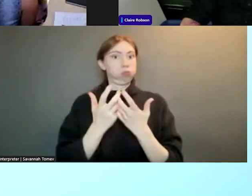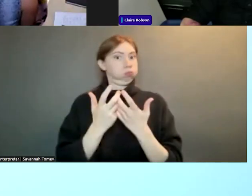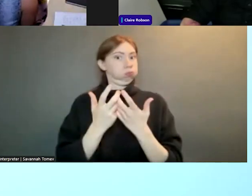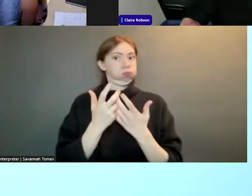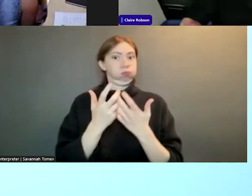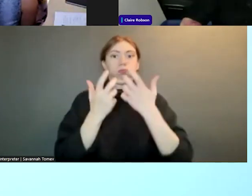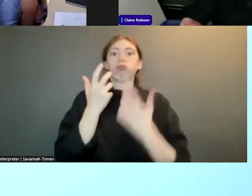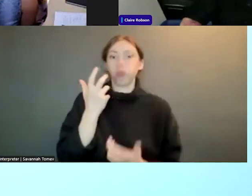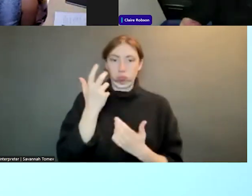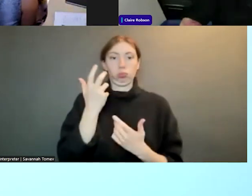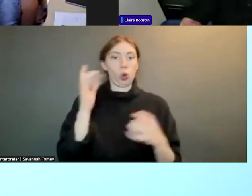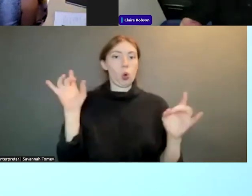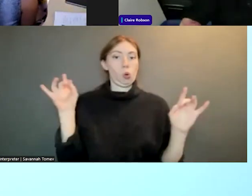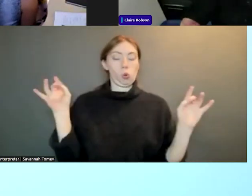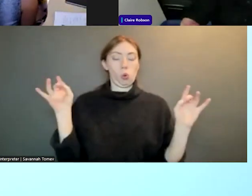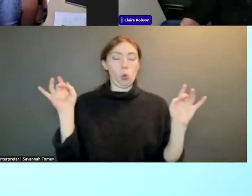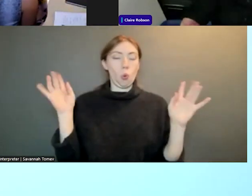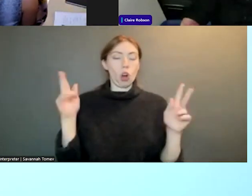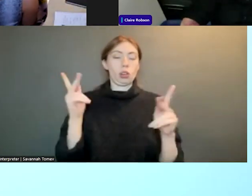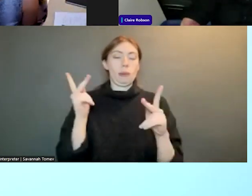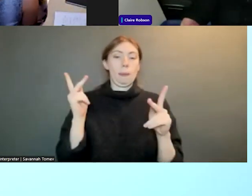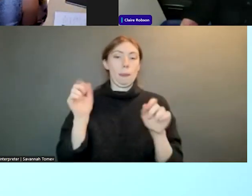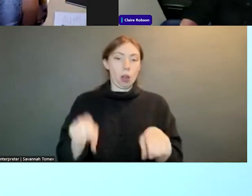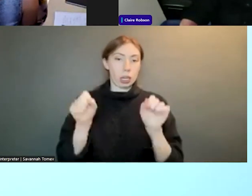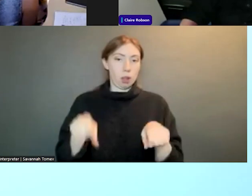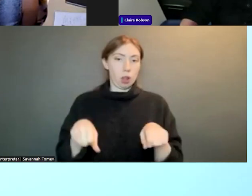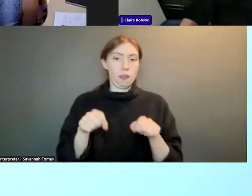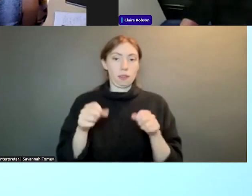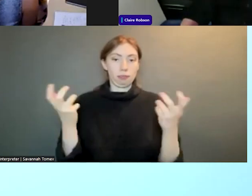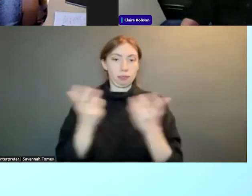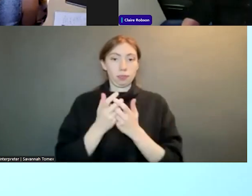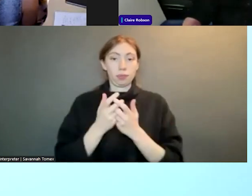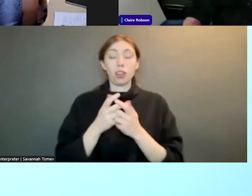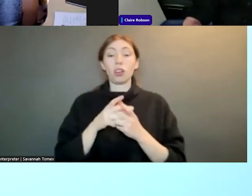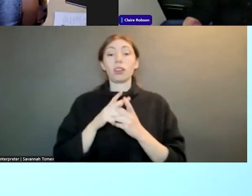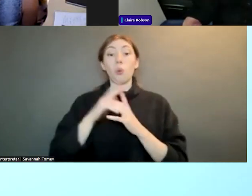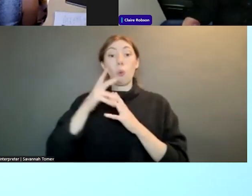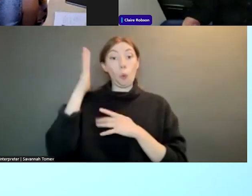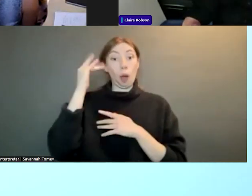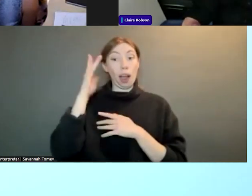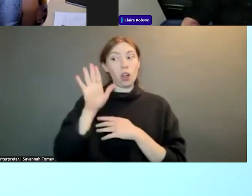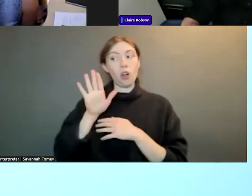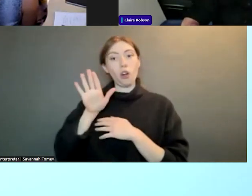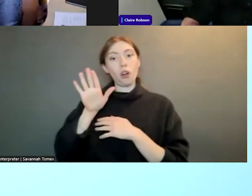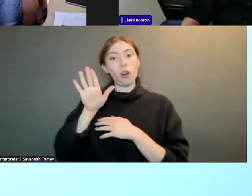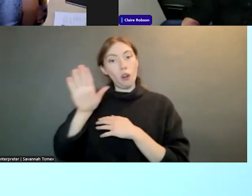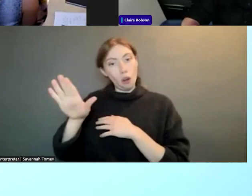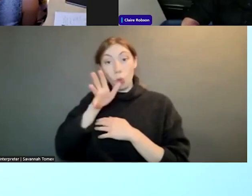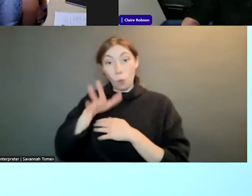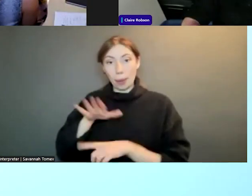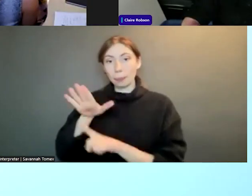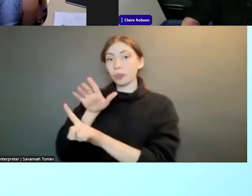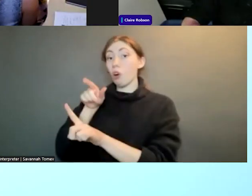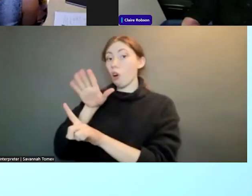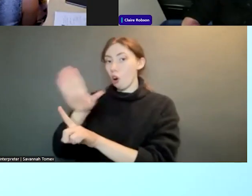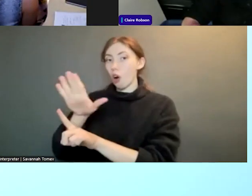had been, her Greek father had tried to forcibly marry her off to cure her